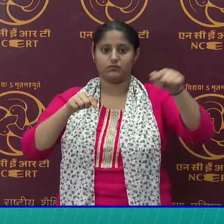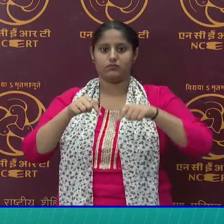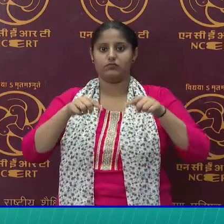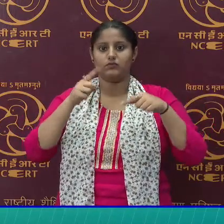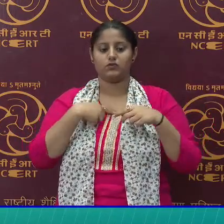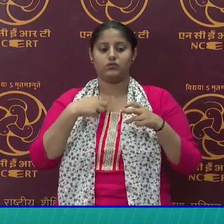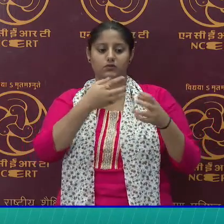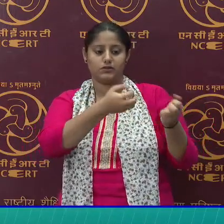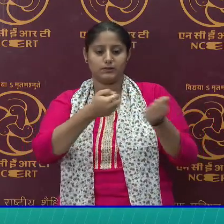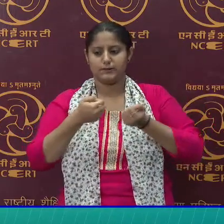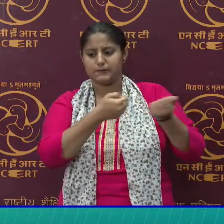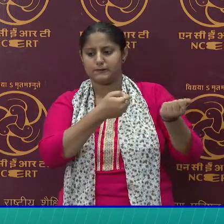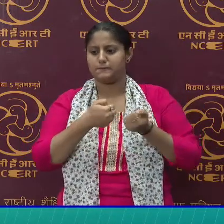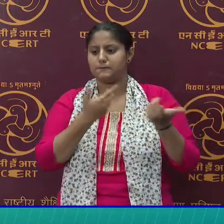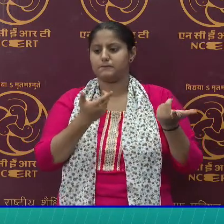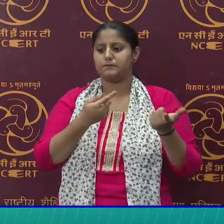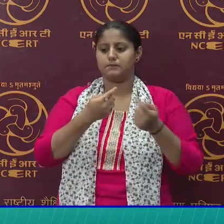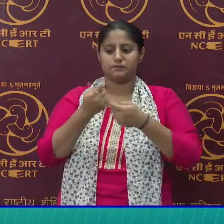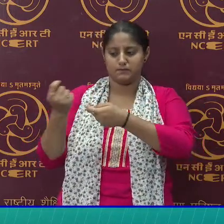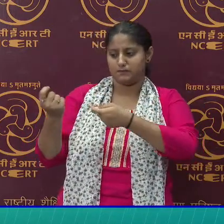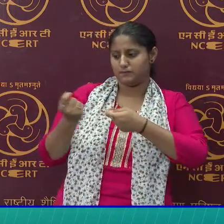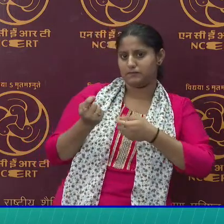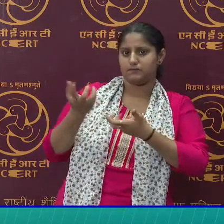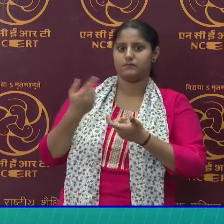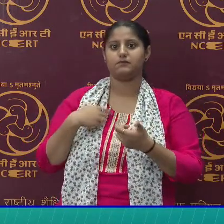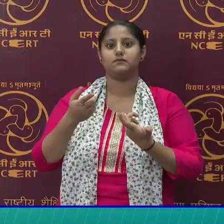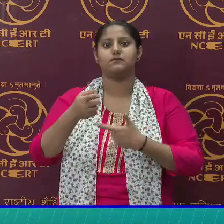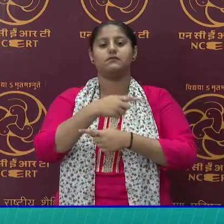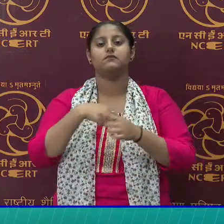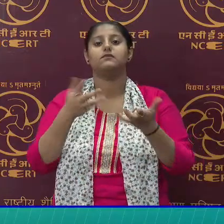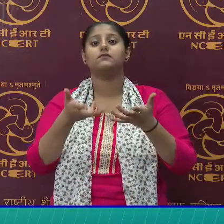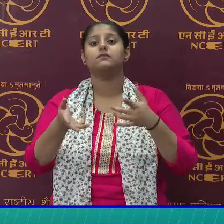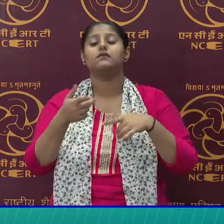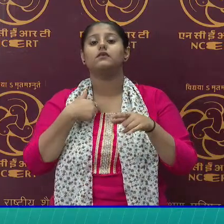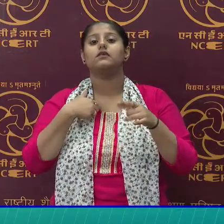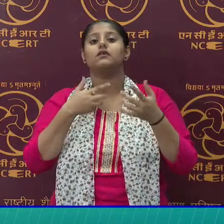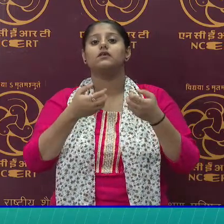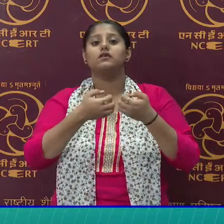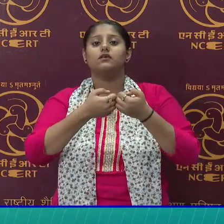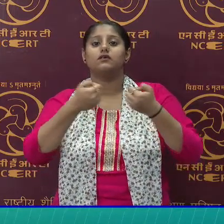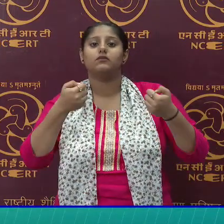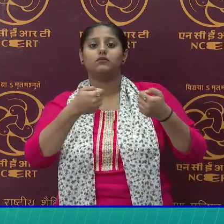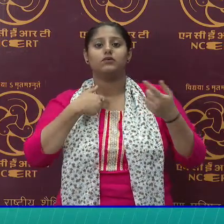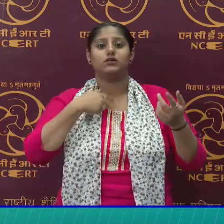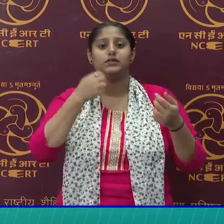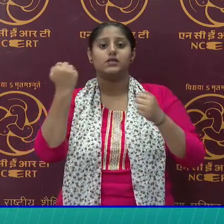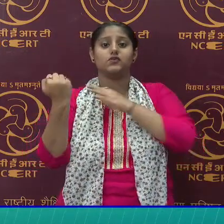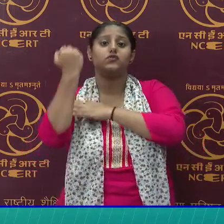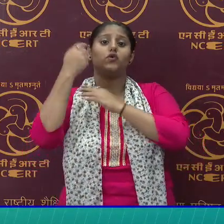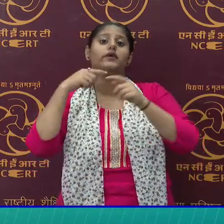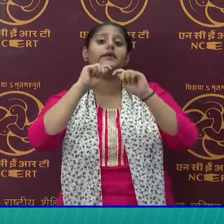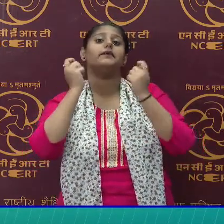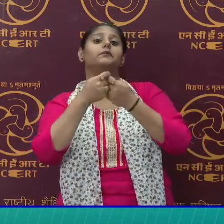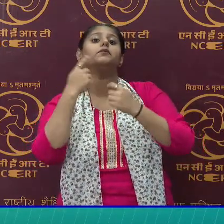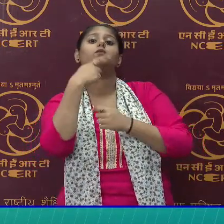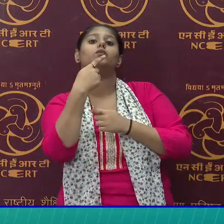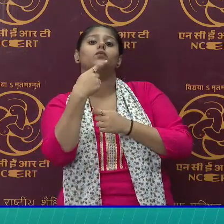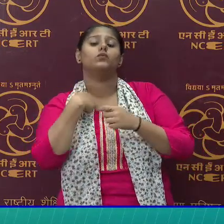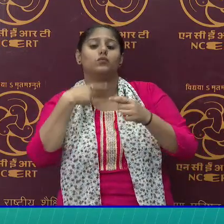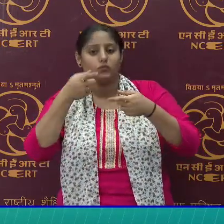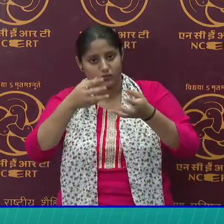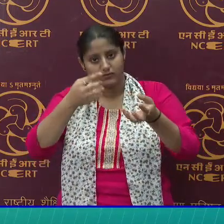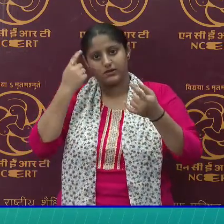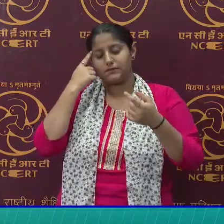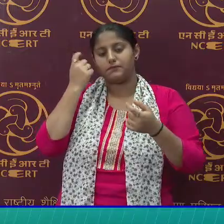out these. So, in those days it was played to identify the strongest youth in